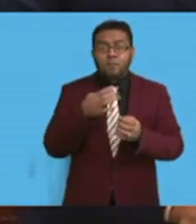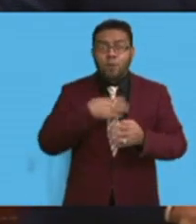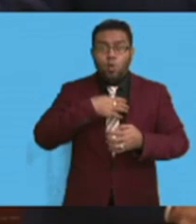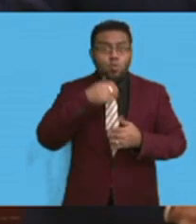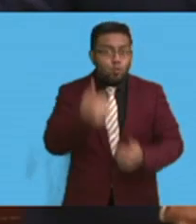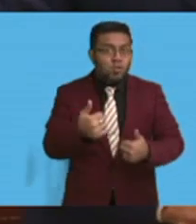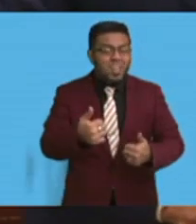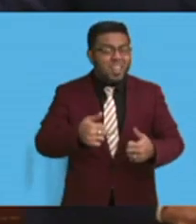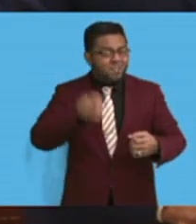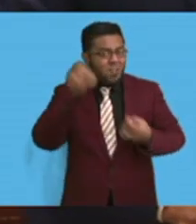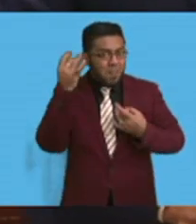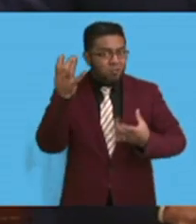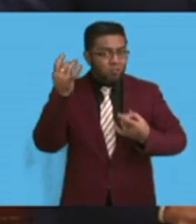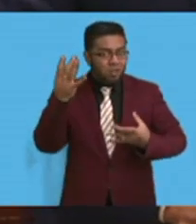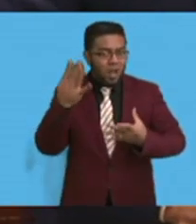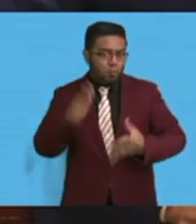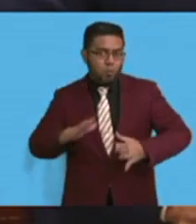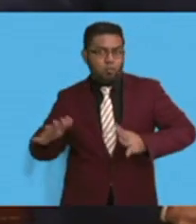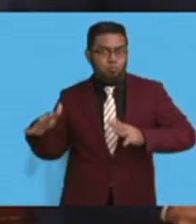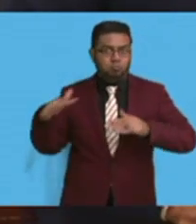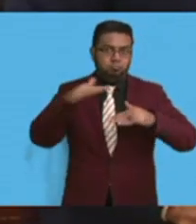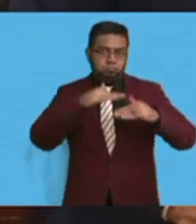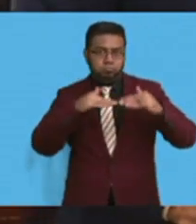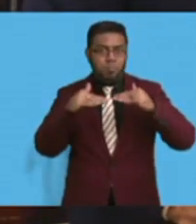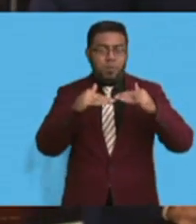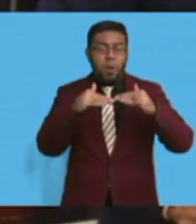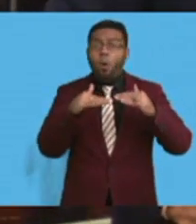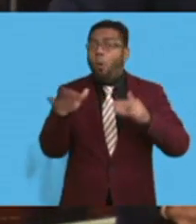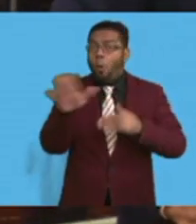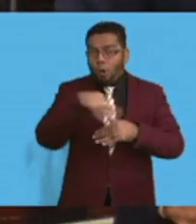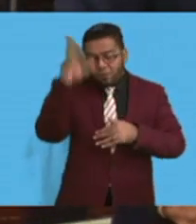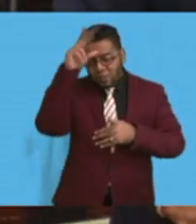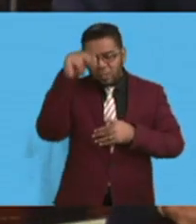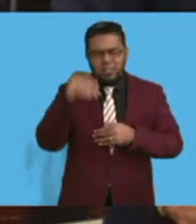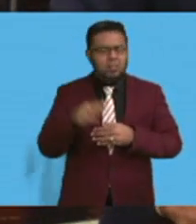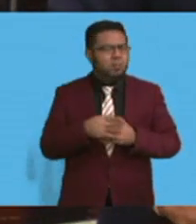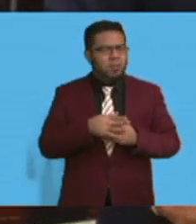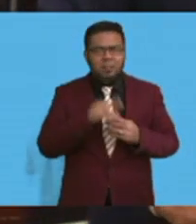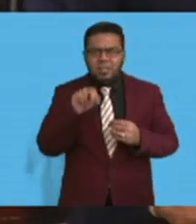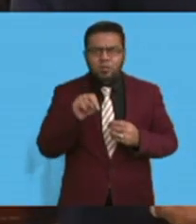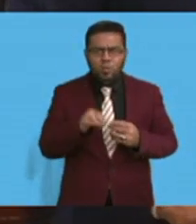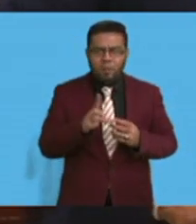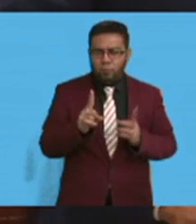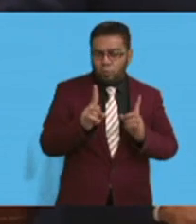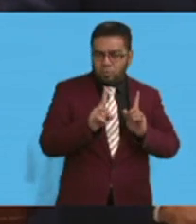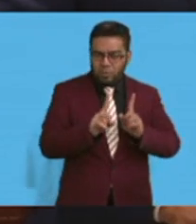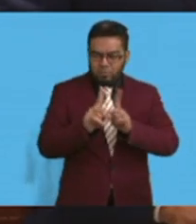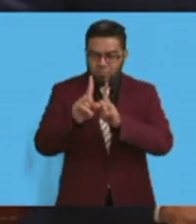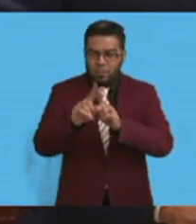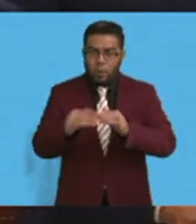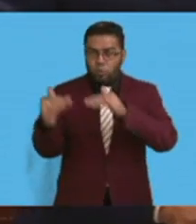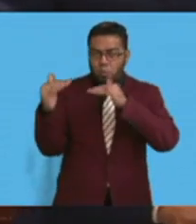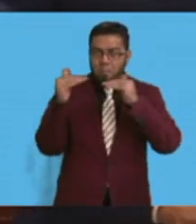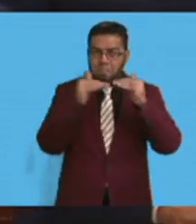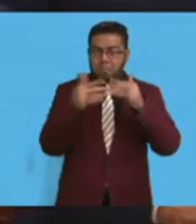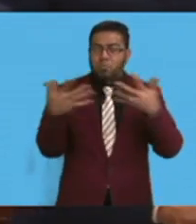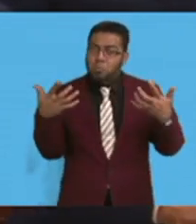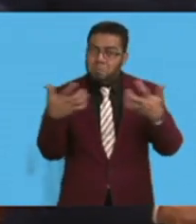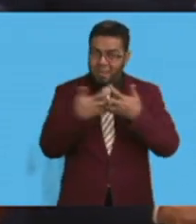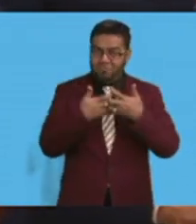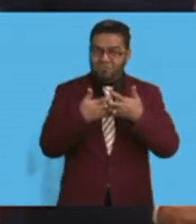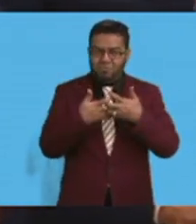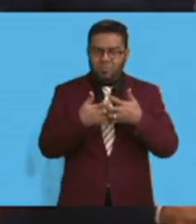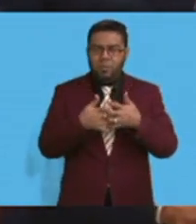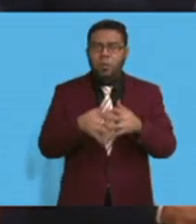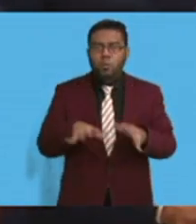and keep up with new trends. And all Fijians deserve an education system that keeps up with them as well. That's why we'll be developing